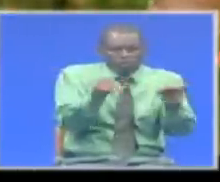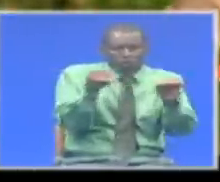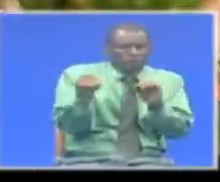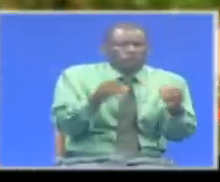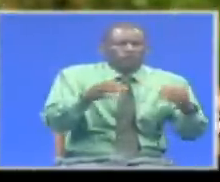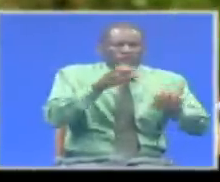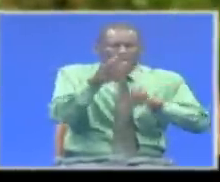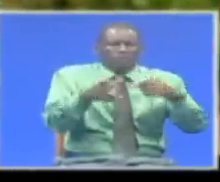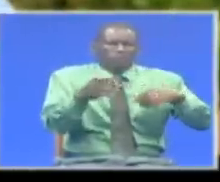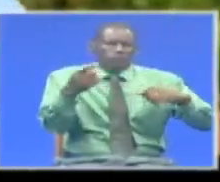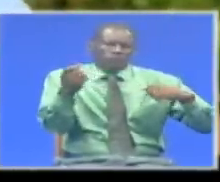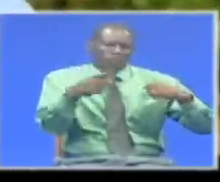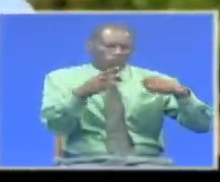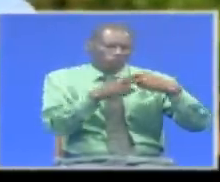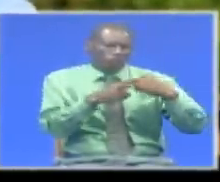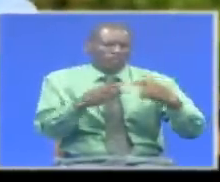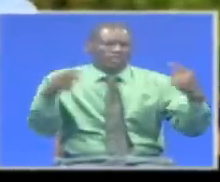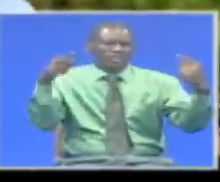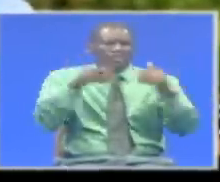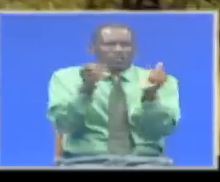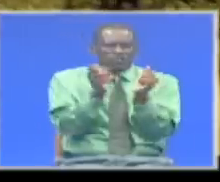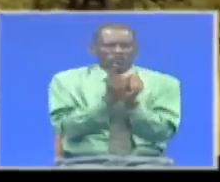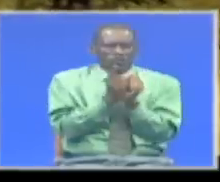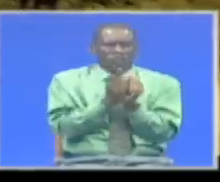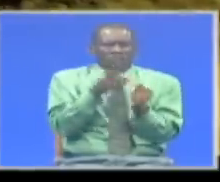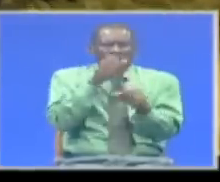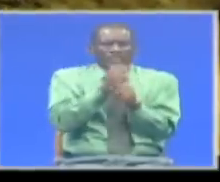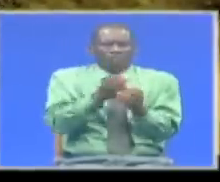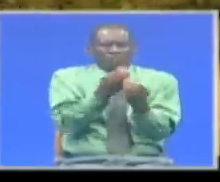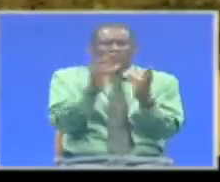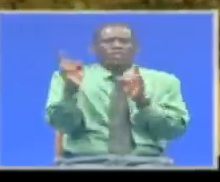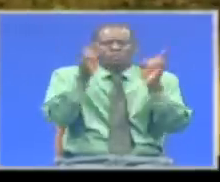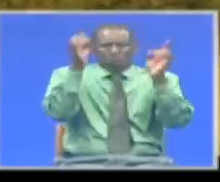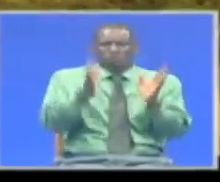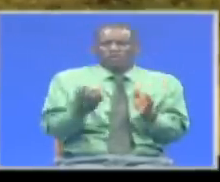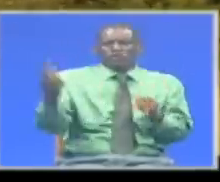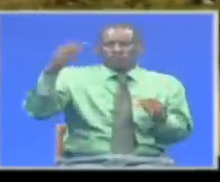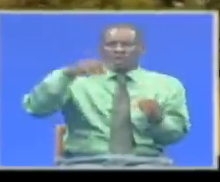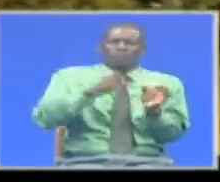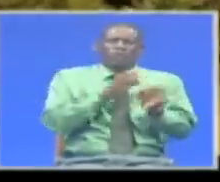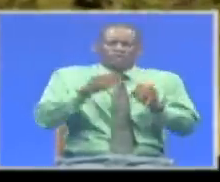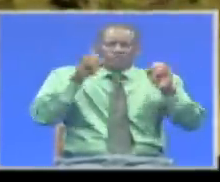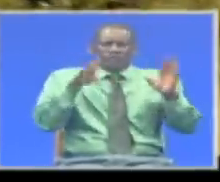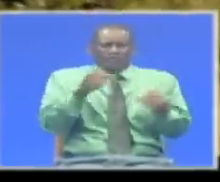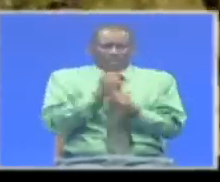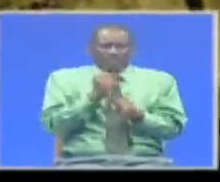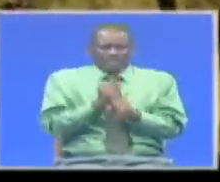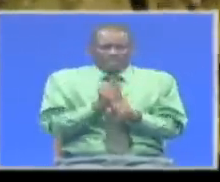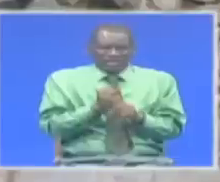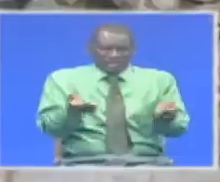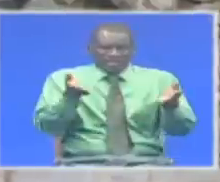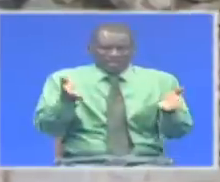July to almost November. Very soon, if nothing will be done on an immediate